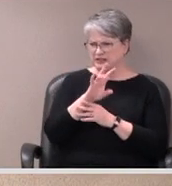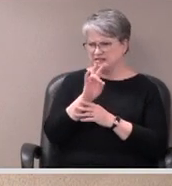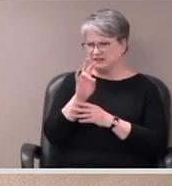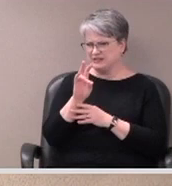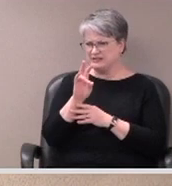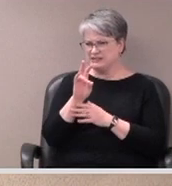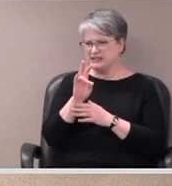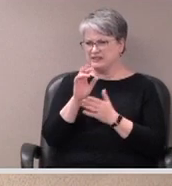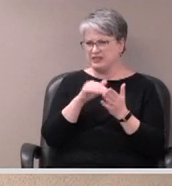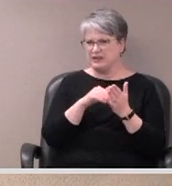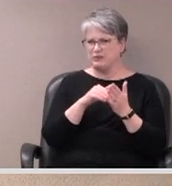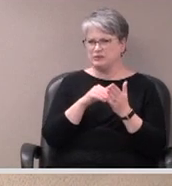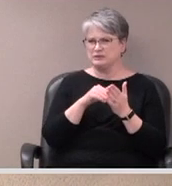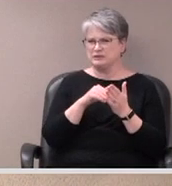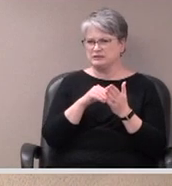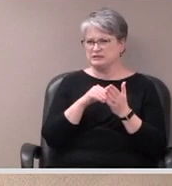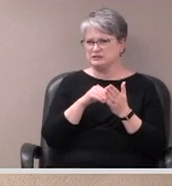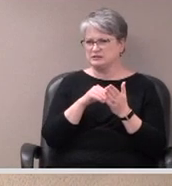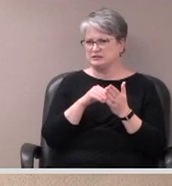$377,000